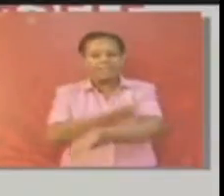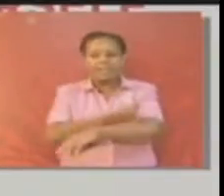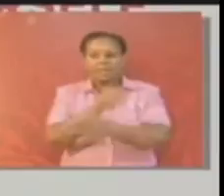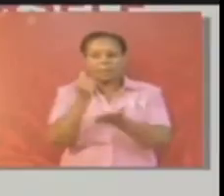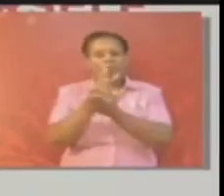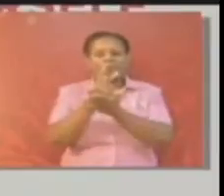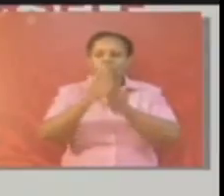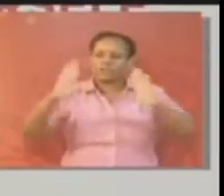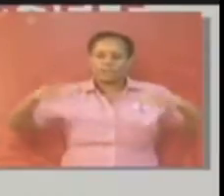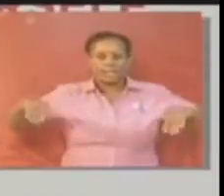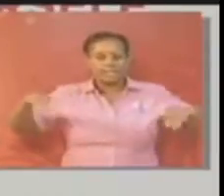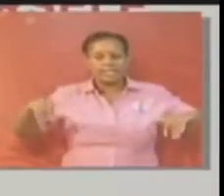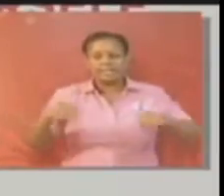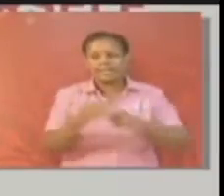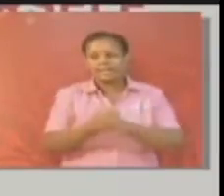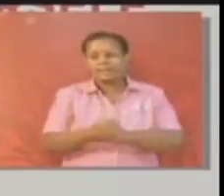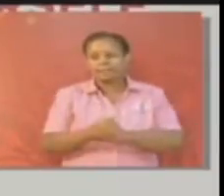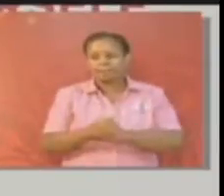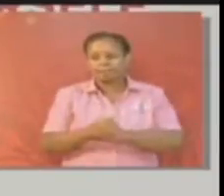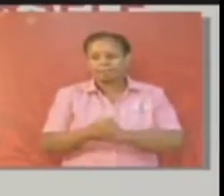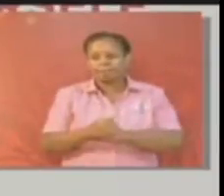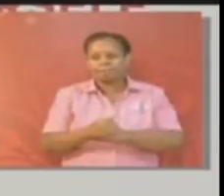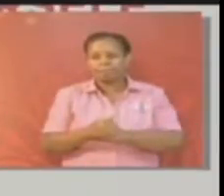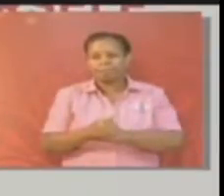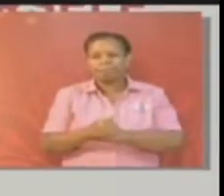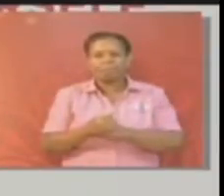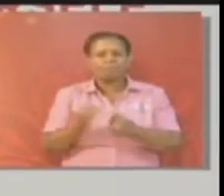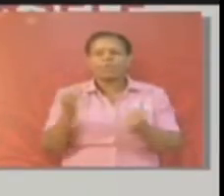The side effect you were speaking about, and we need to